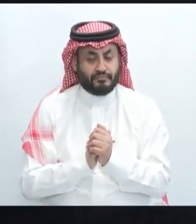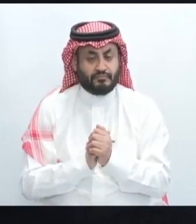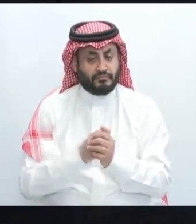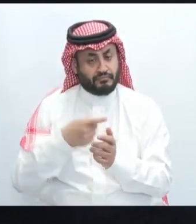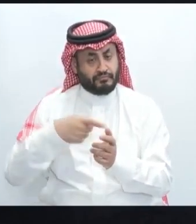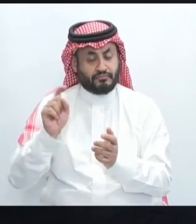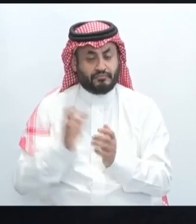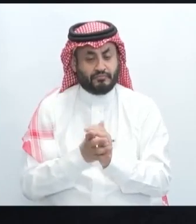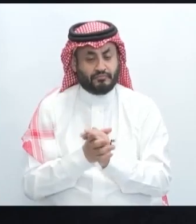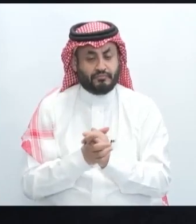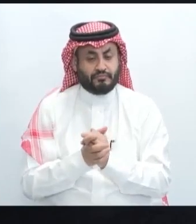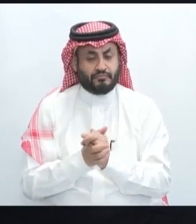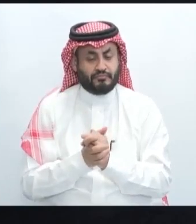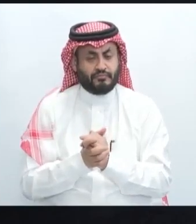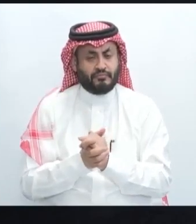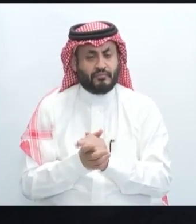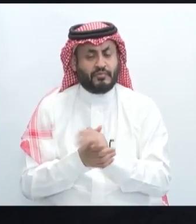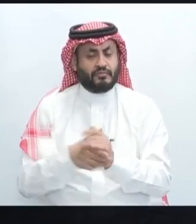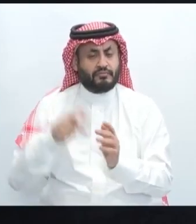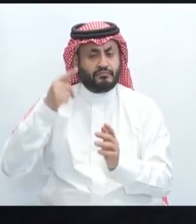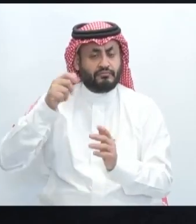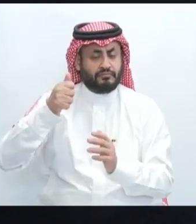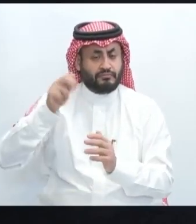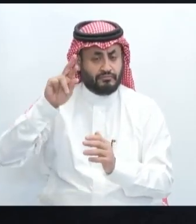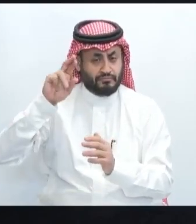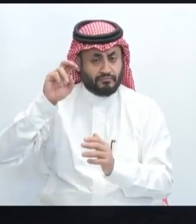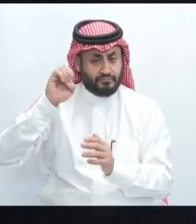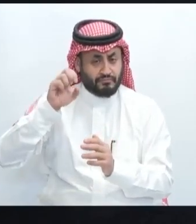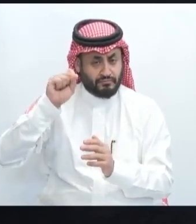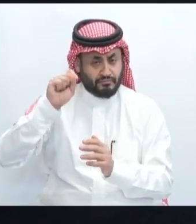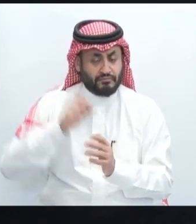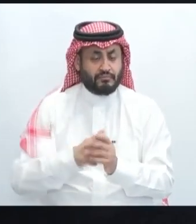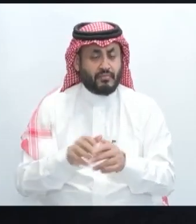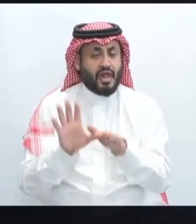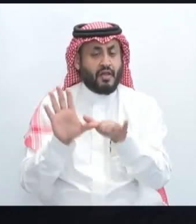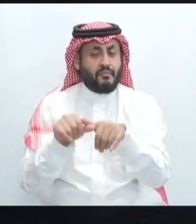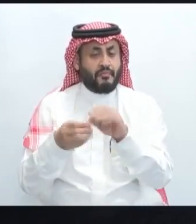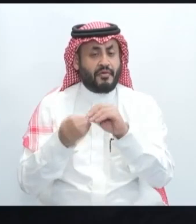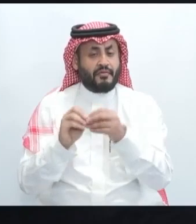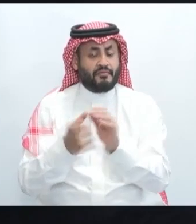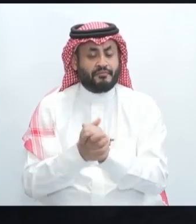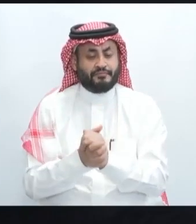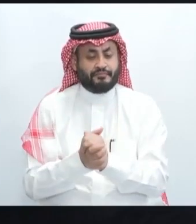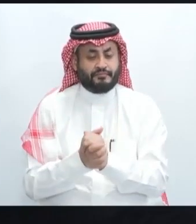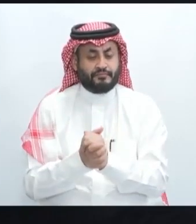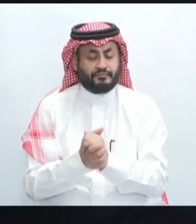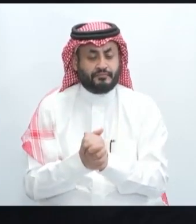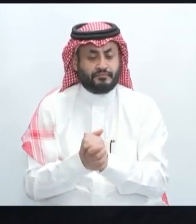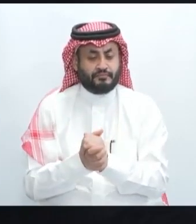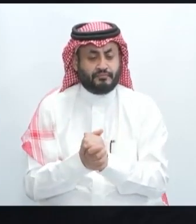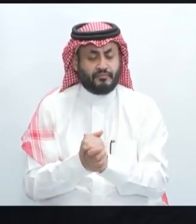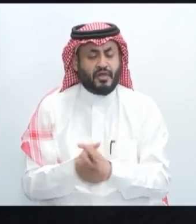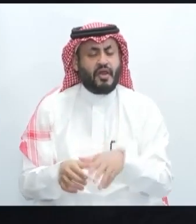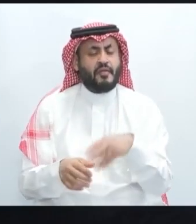right. Okay, what does it mean, parrots? Bubaga, excellent. So they are parrots. The parrots